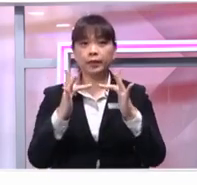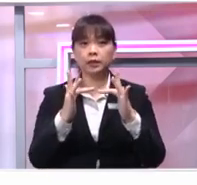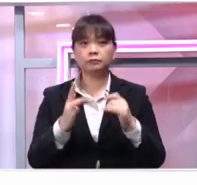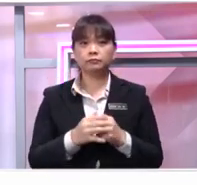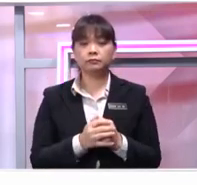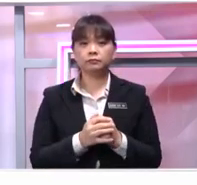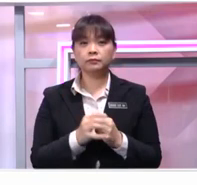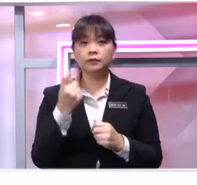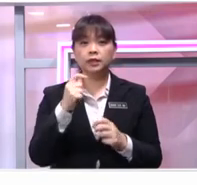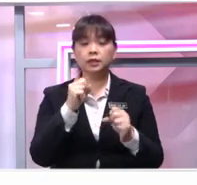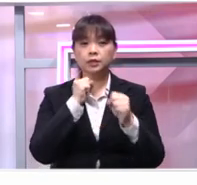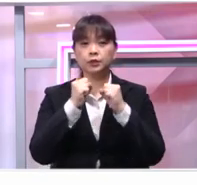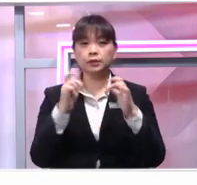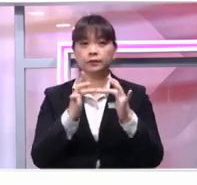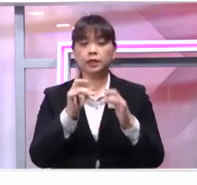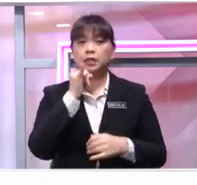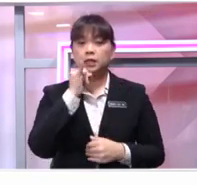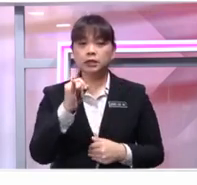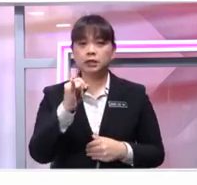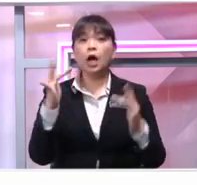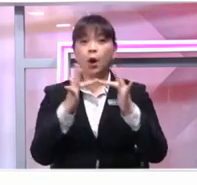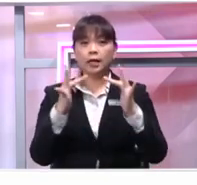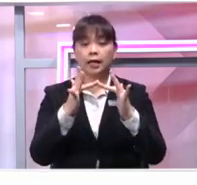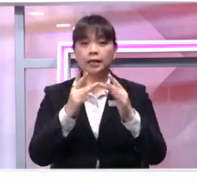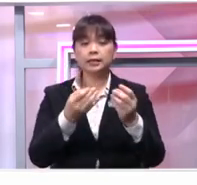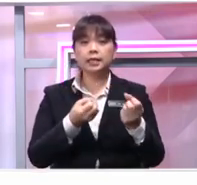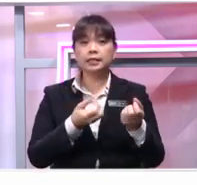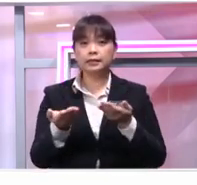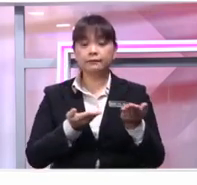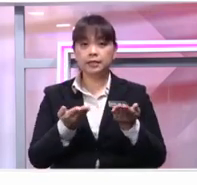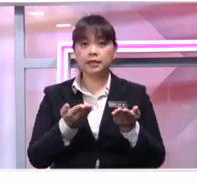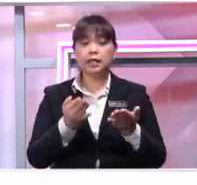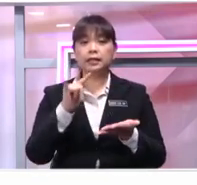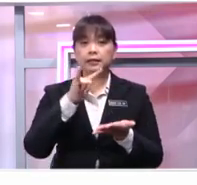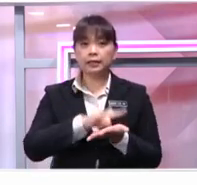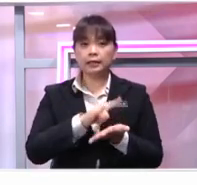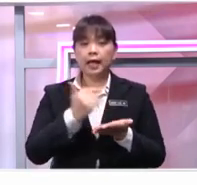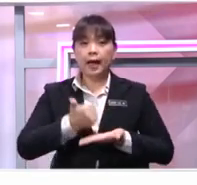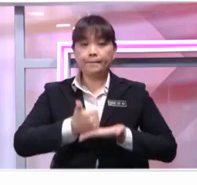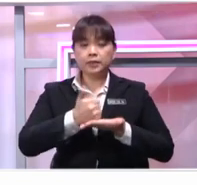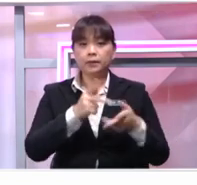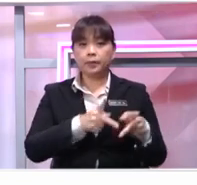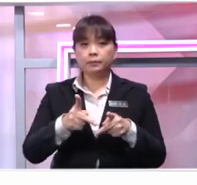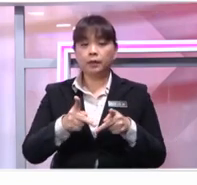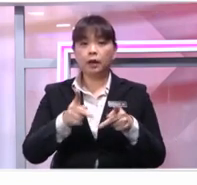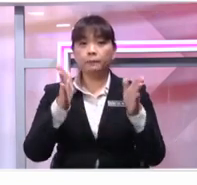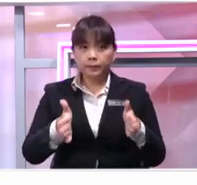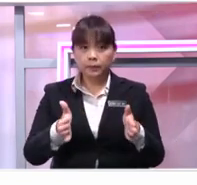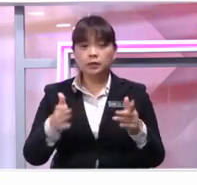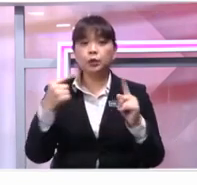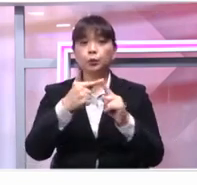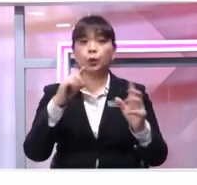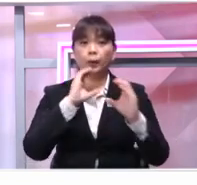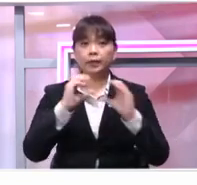The social networking is an online services that help people to communicate with their